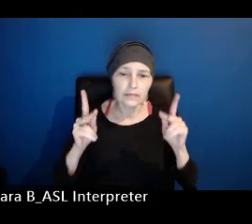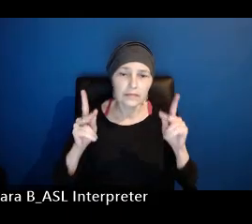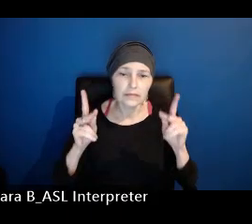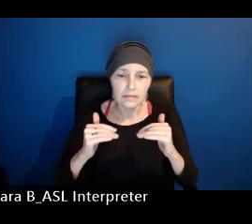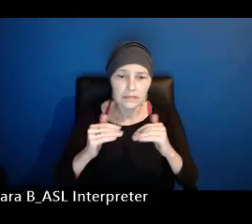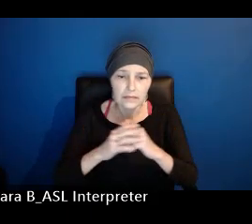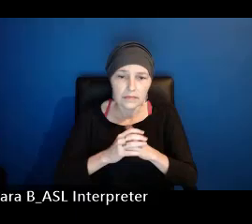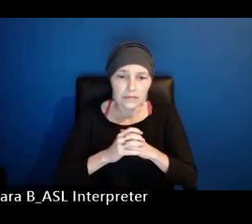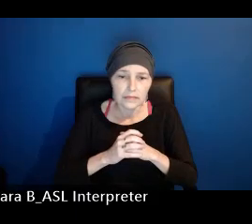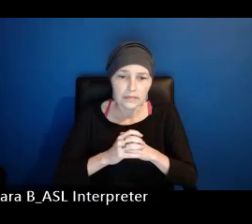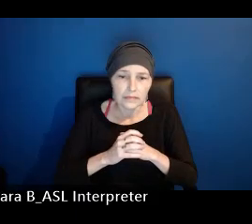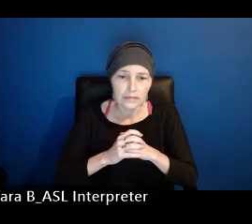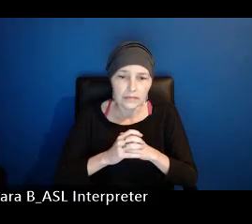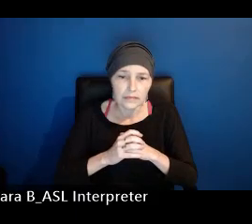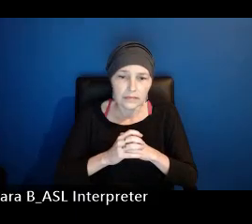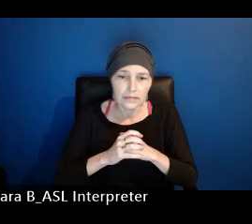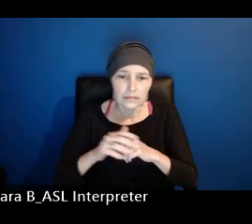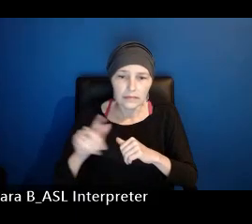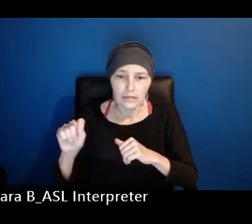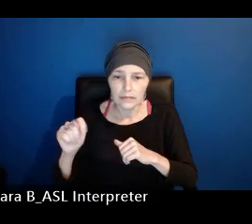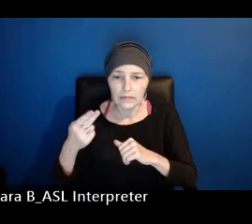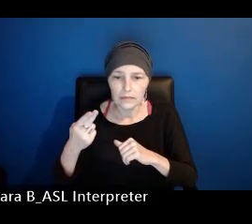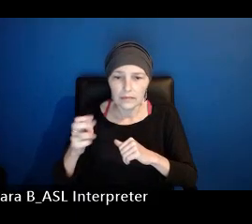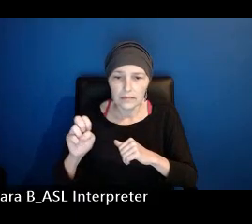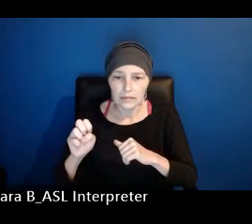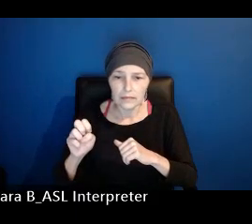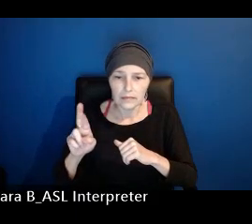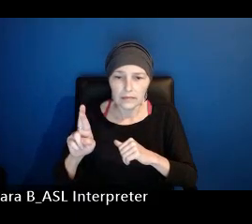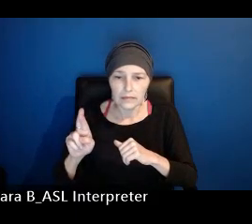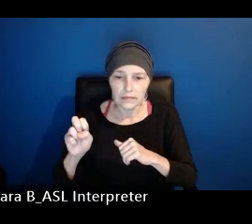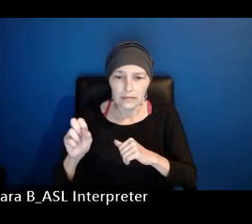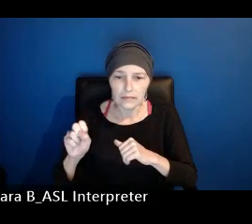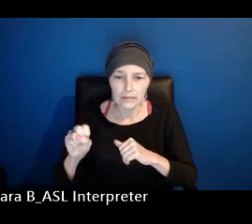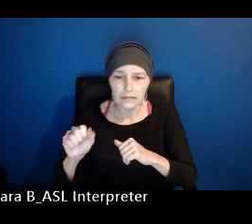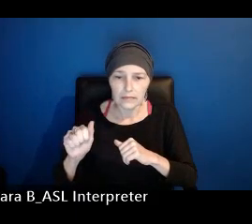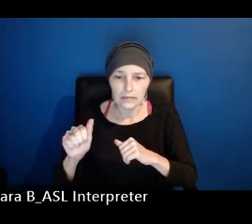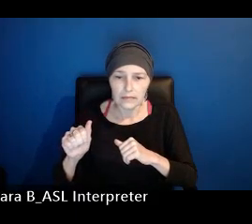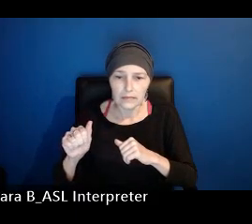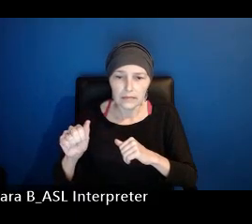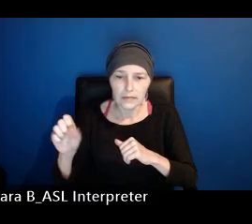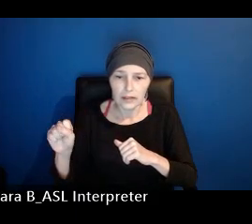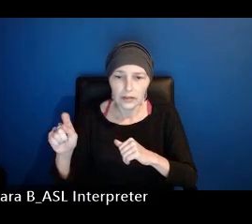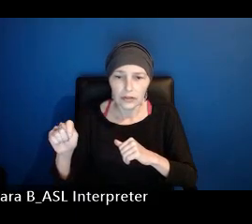We're going to go to the next one, Teresa Sturdivant.